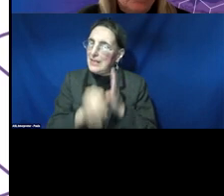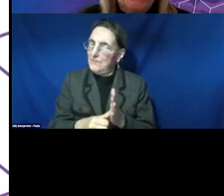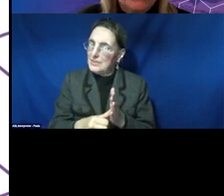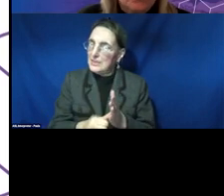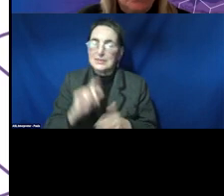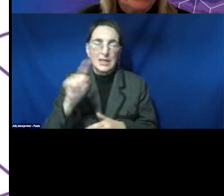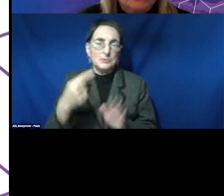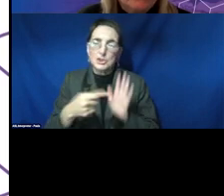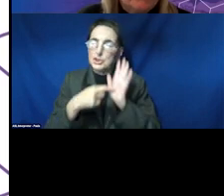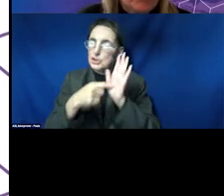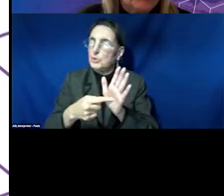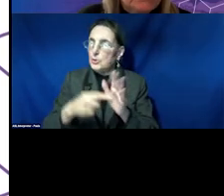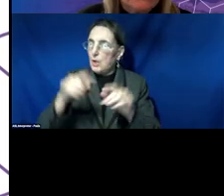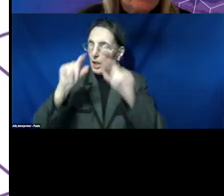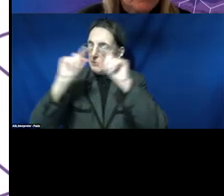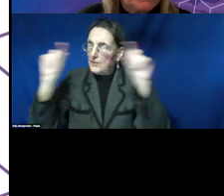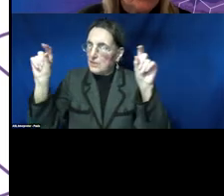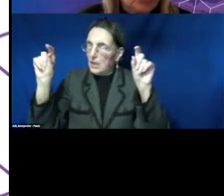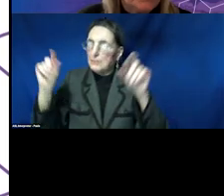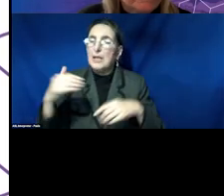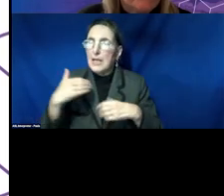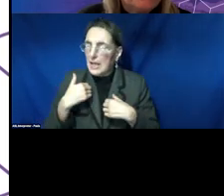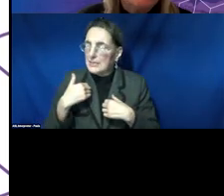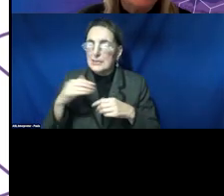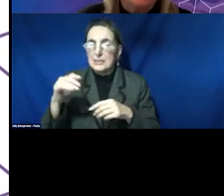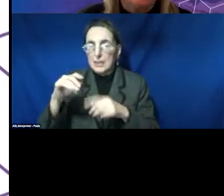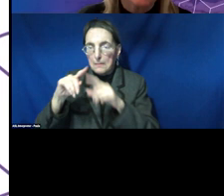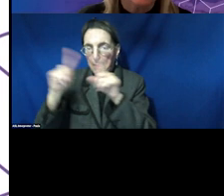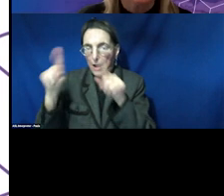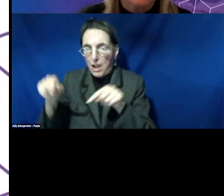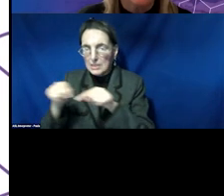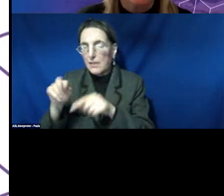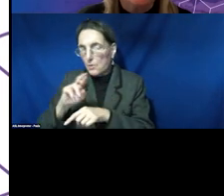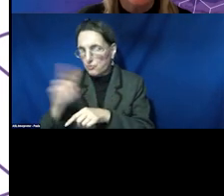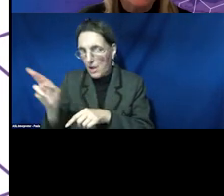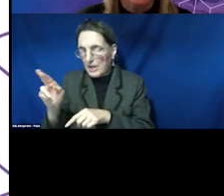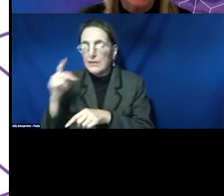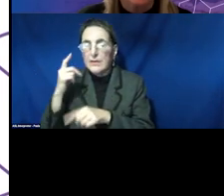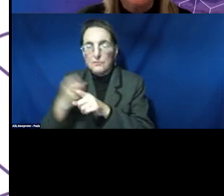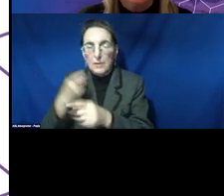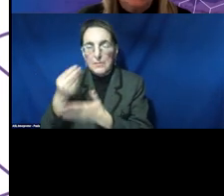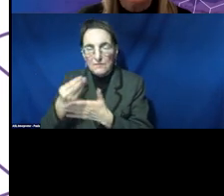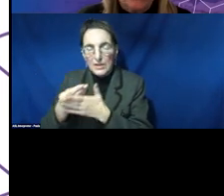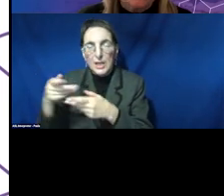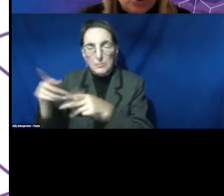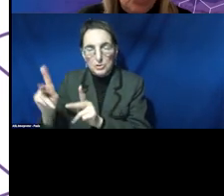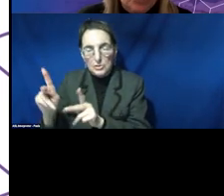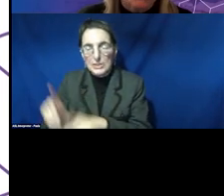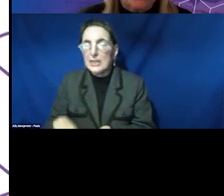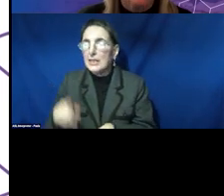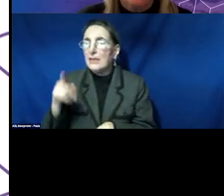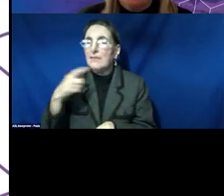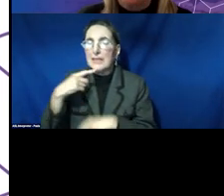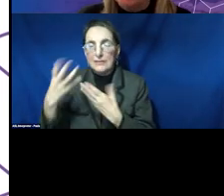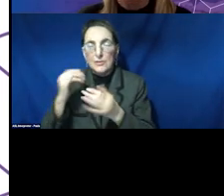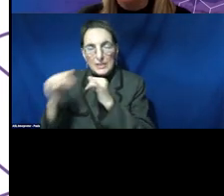you up at the top, that there is the box on the right from the funding opportunity that provides you, here's the